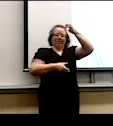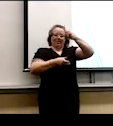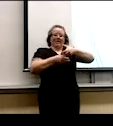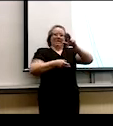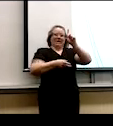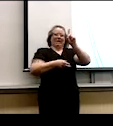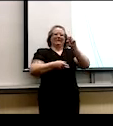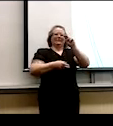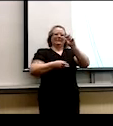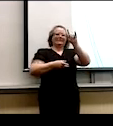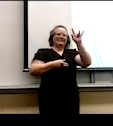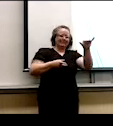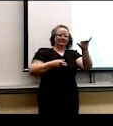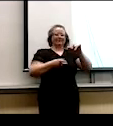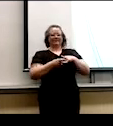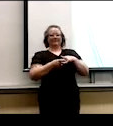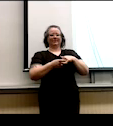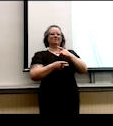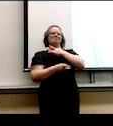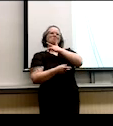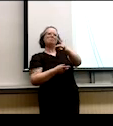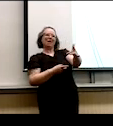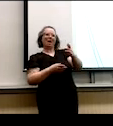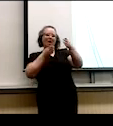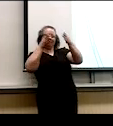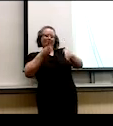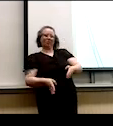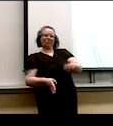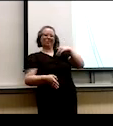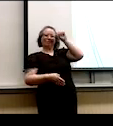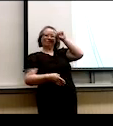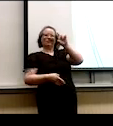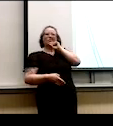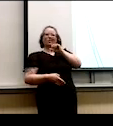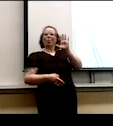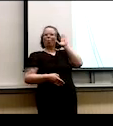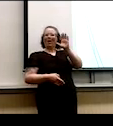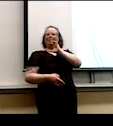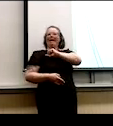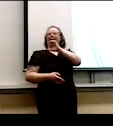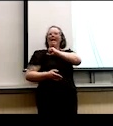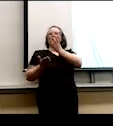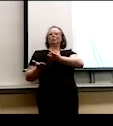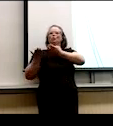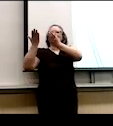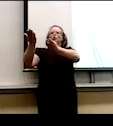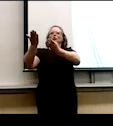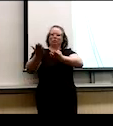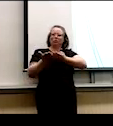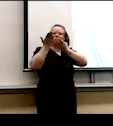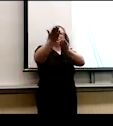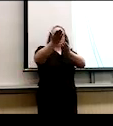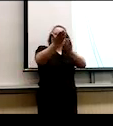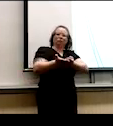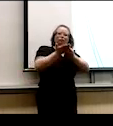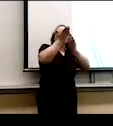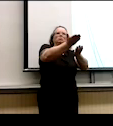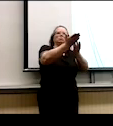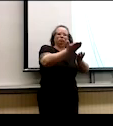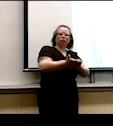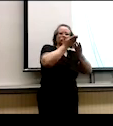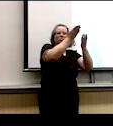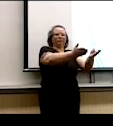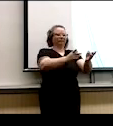there's guidelines to say at age 30, a person with Down syndrome should have a check of their IADLs and ADLs and what their